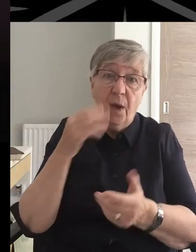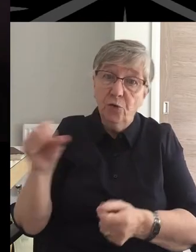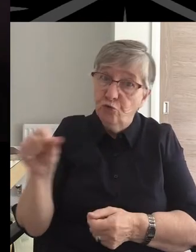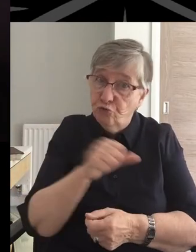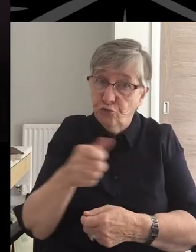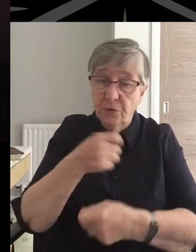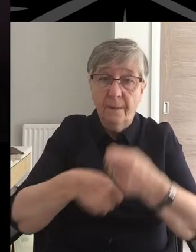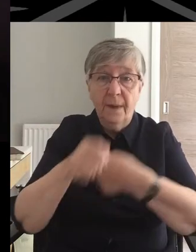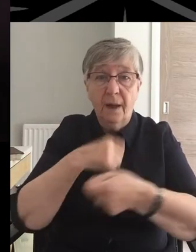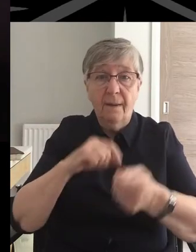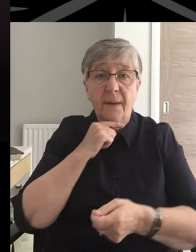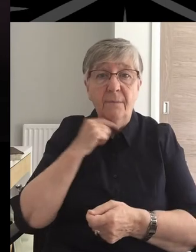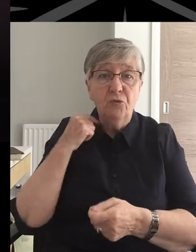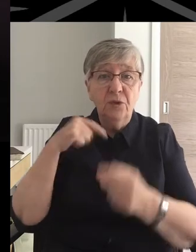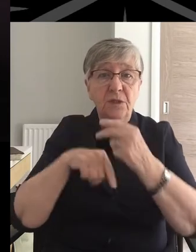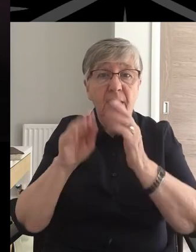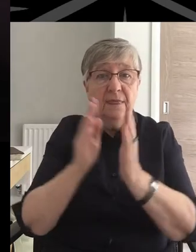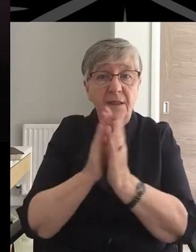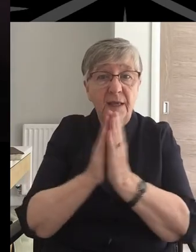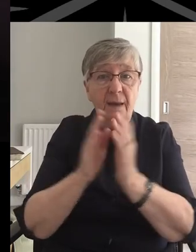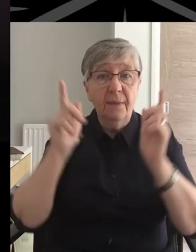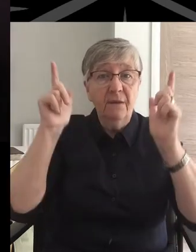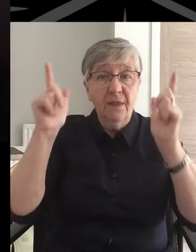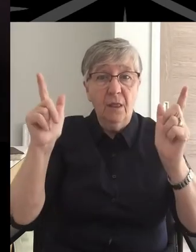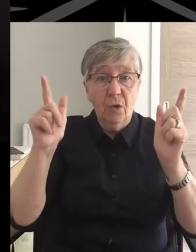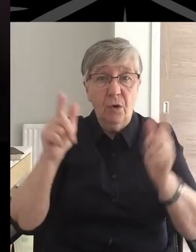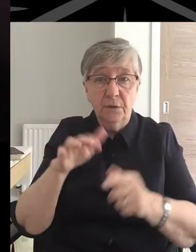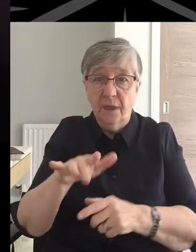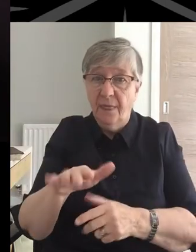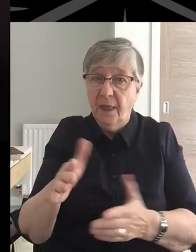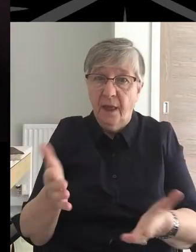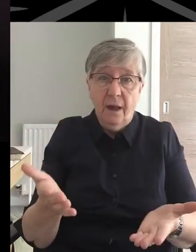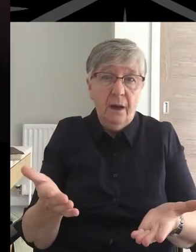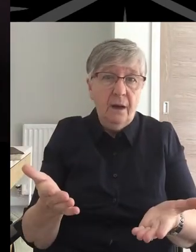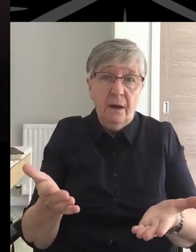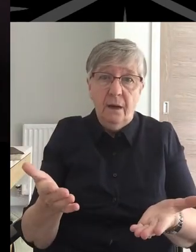becoming a priest in the temple of the Lord, there he was,